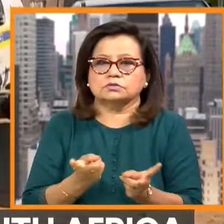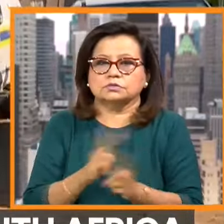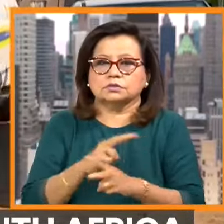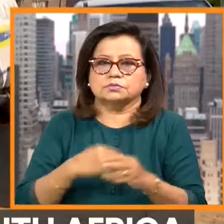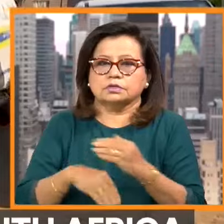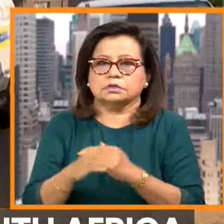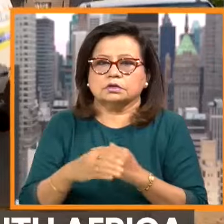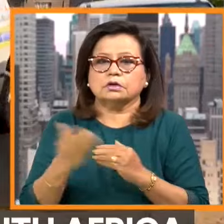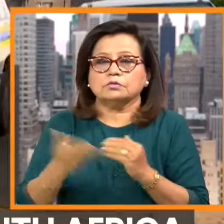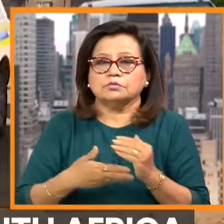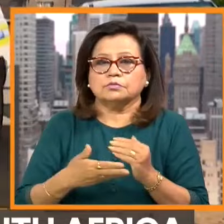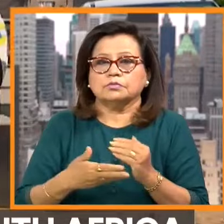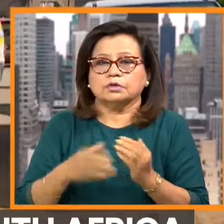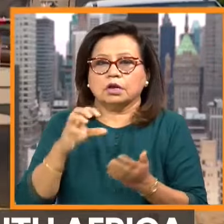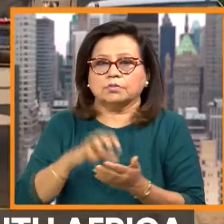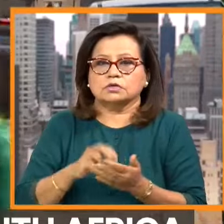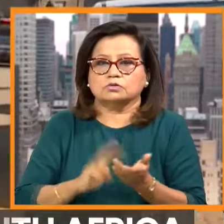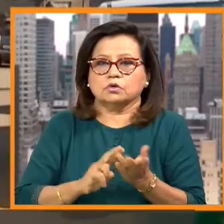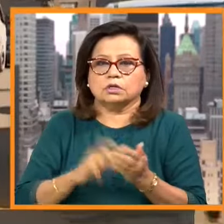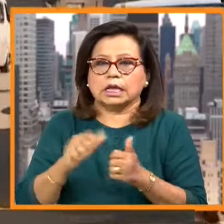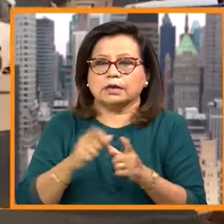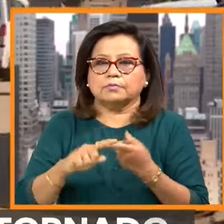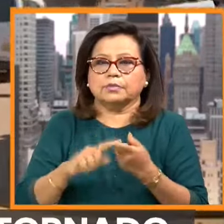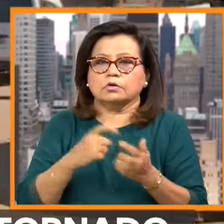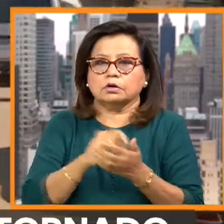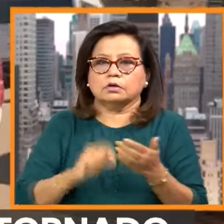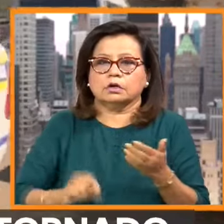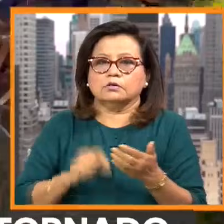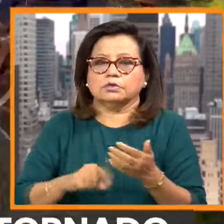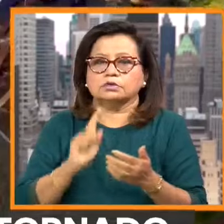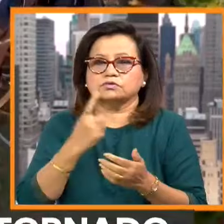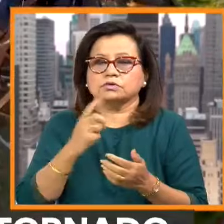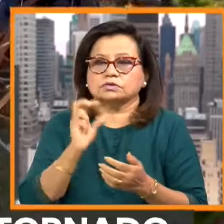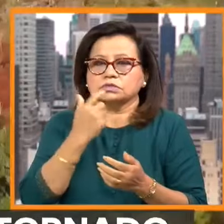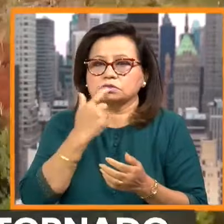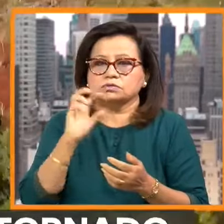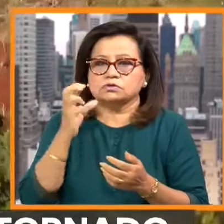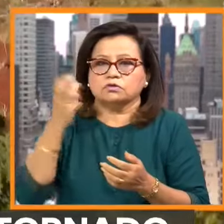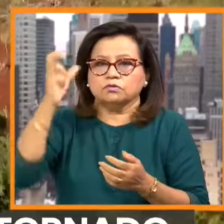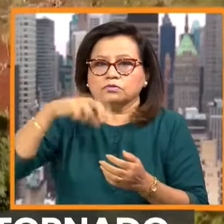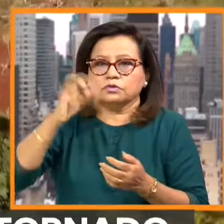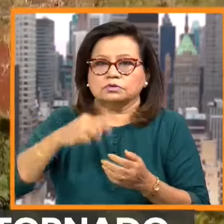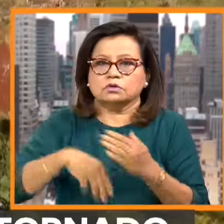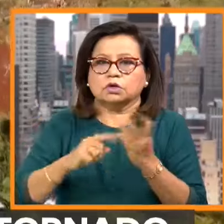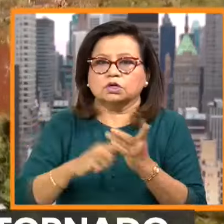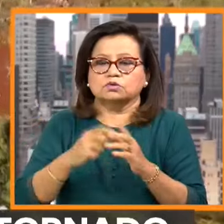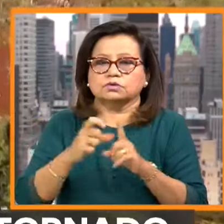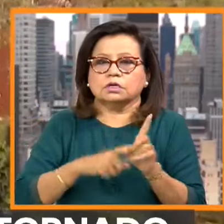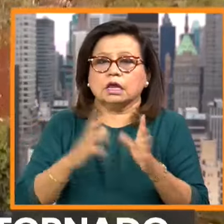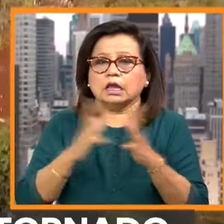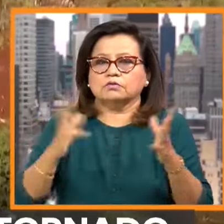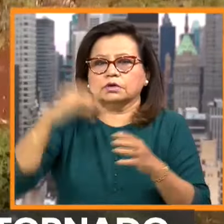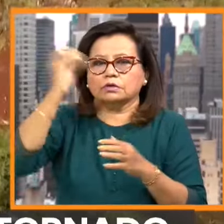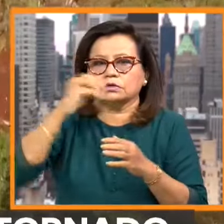that had been displaced. Meanwhile, parts of Northern Cape recorded their first snowfall of the season on Tuesday.